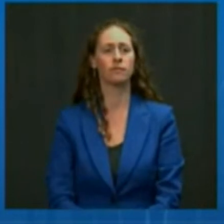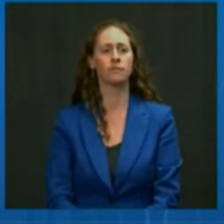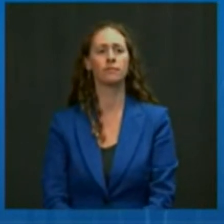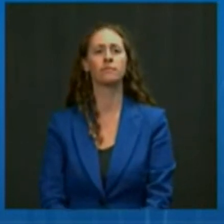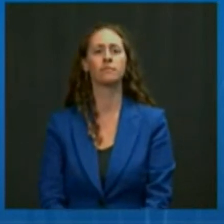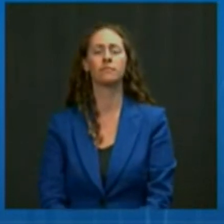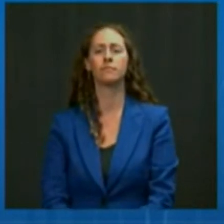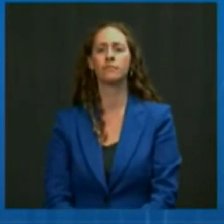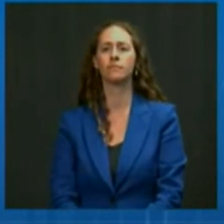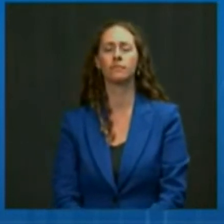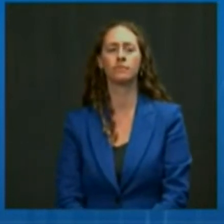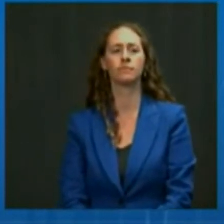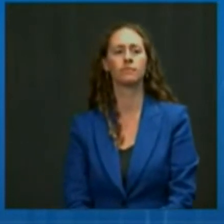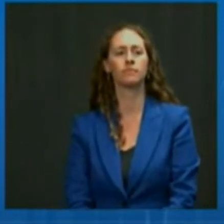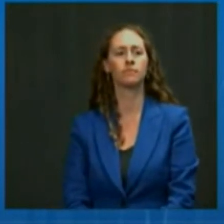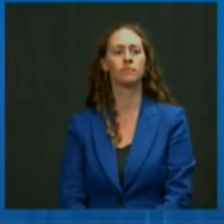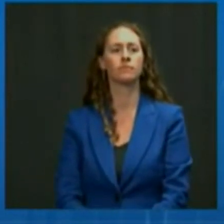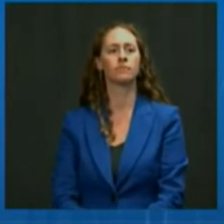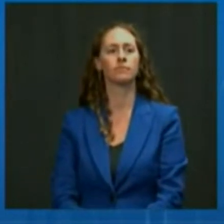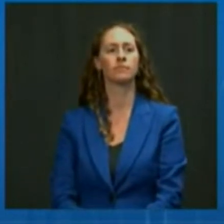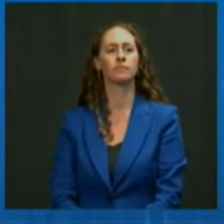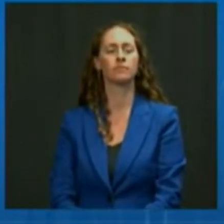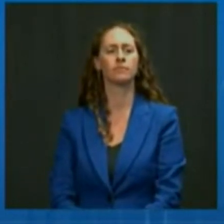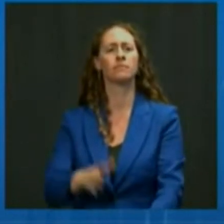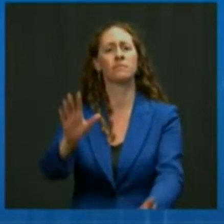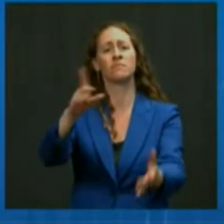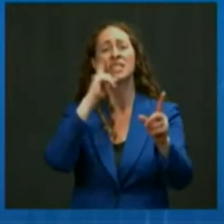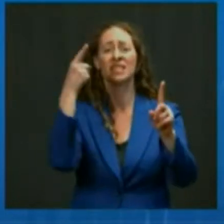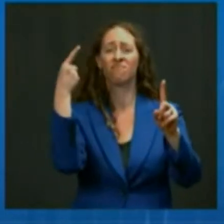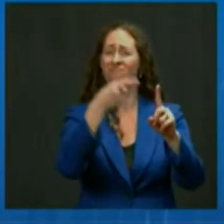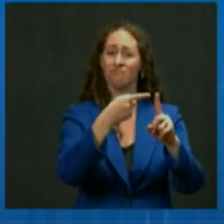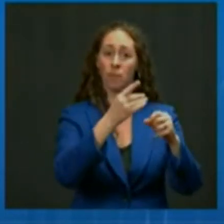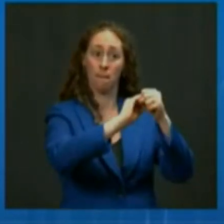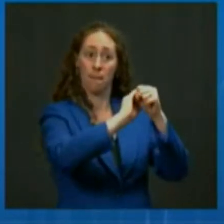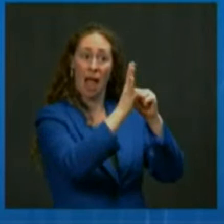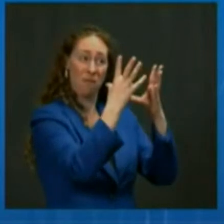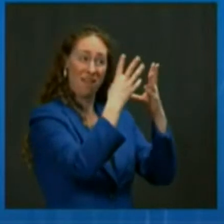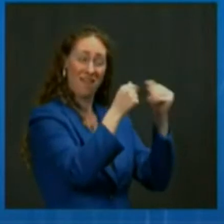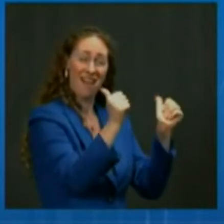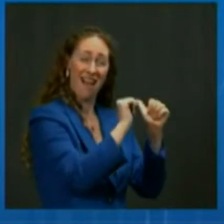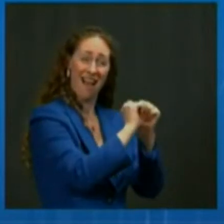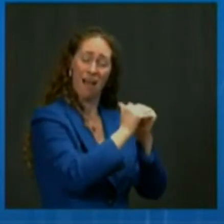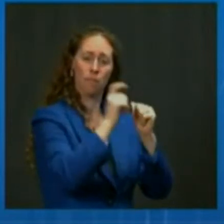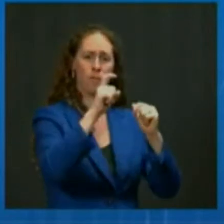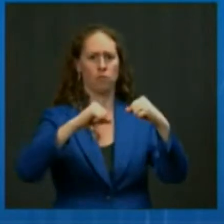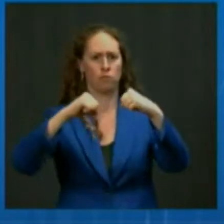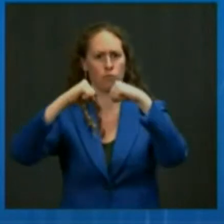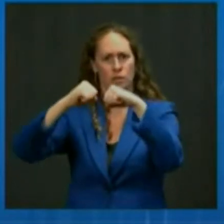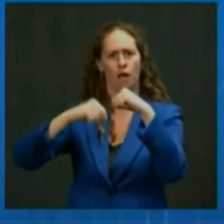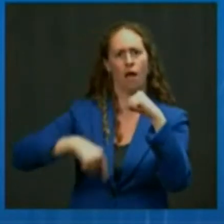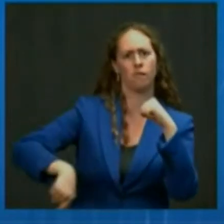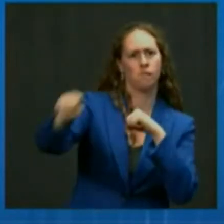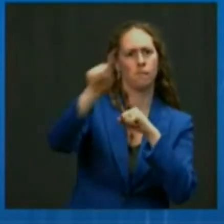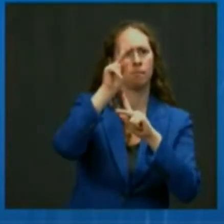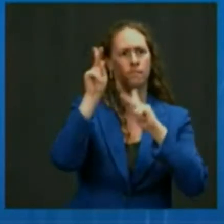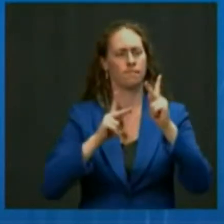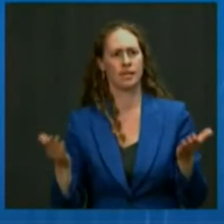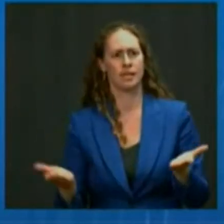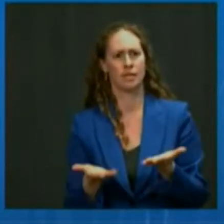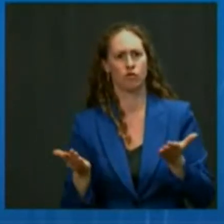this pandemic, we have to protect the American people, and we have to continue to do more and more to vaccinate the